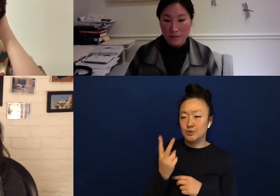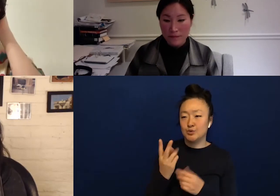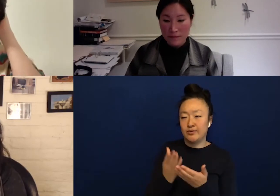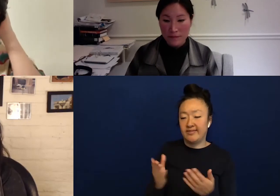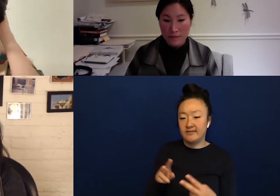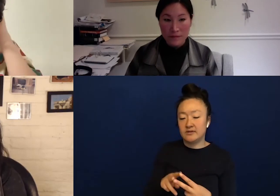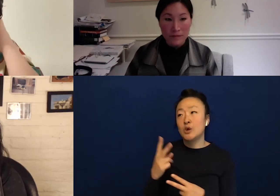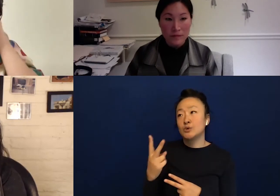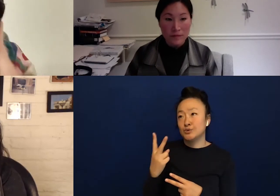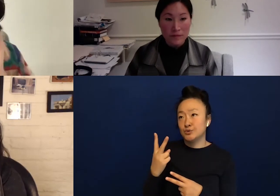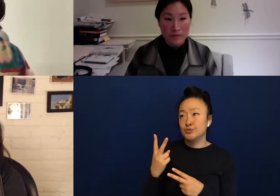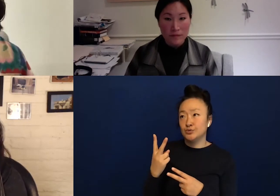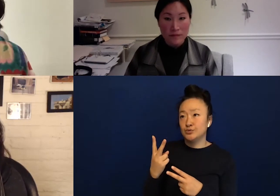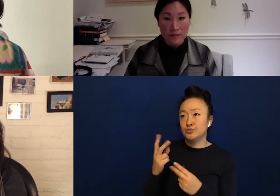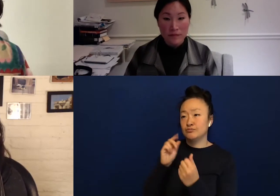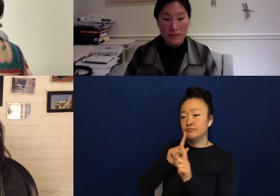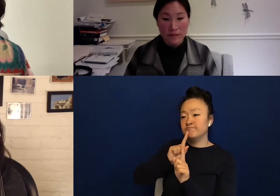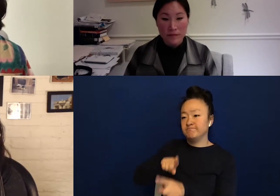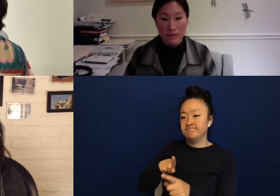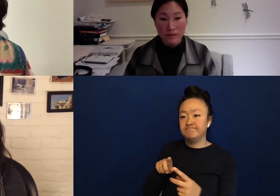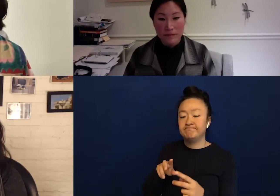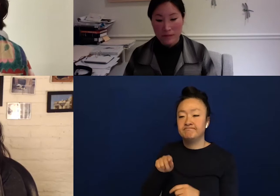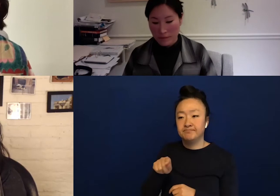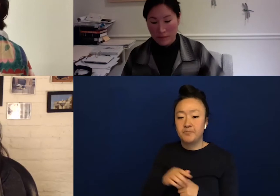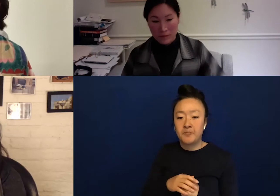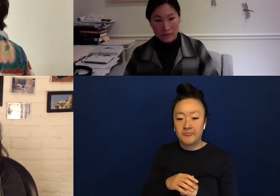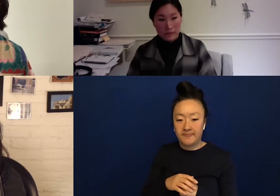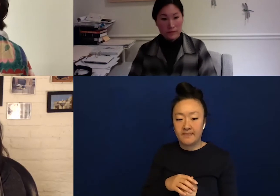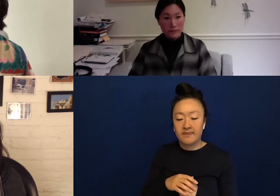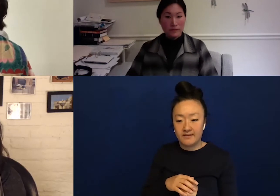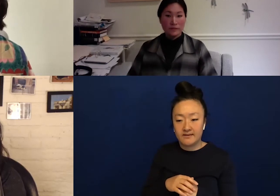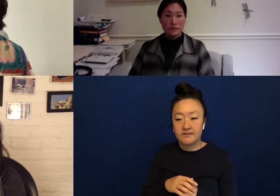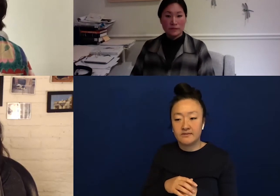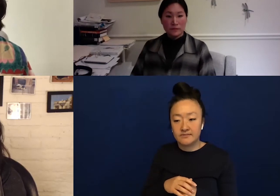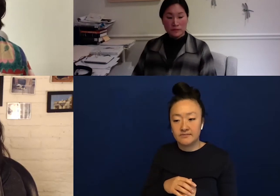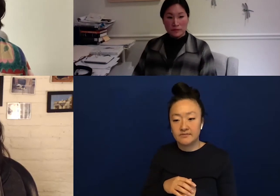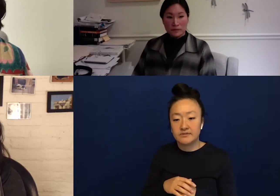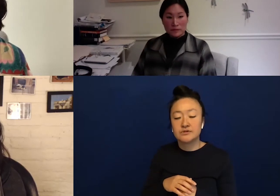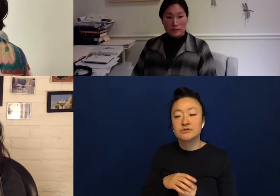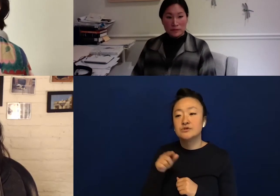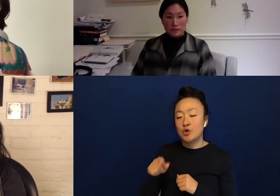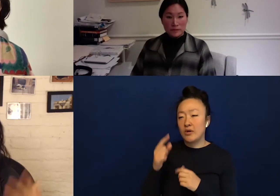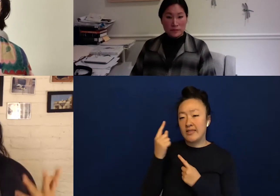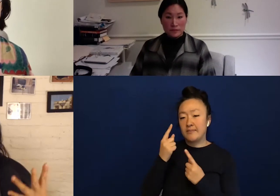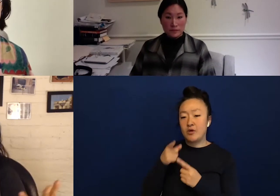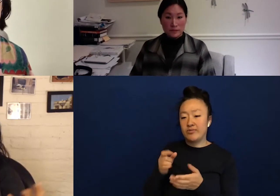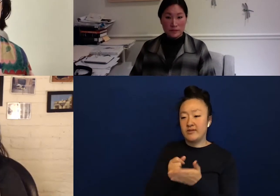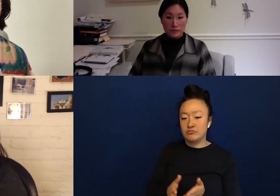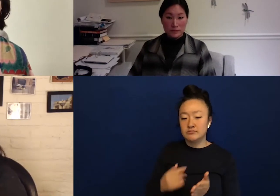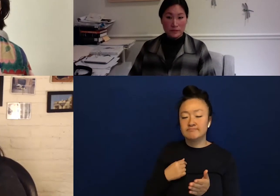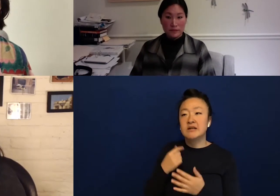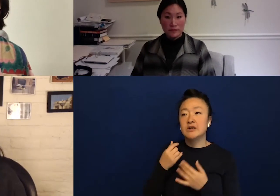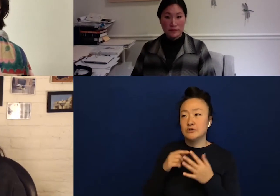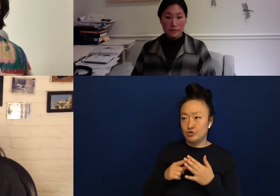I guess two ways of answering that. In the course of thinking about Dojing Xie, I started to also think